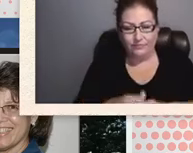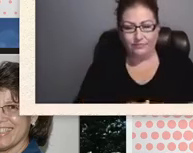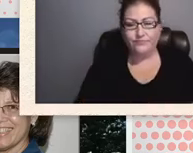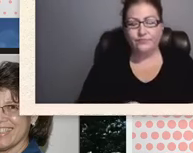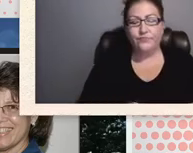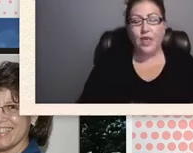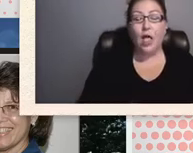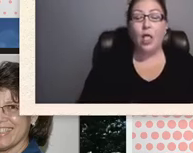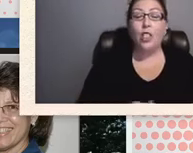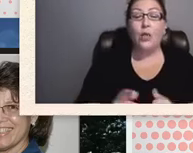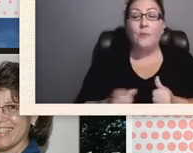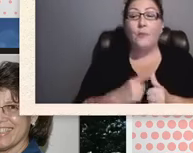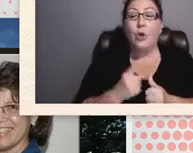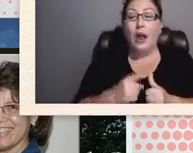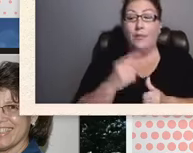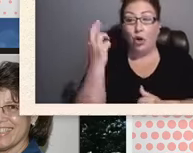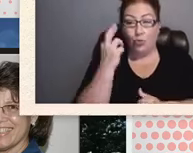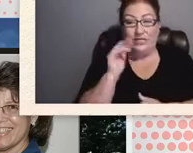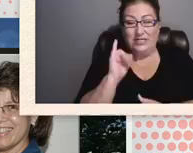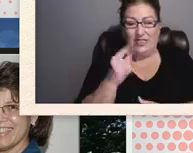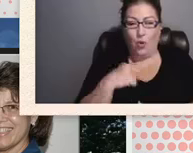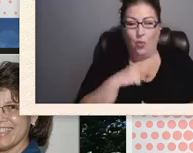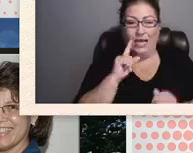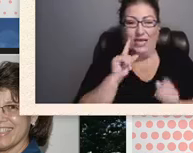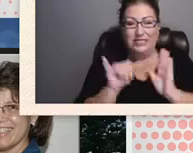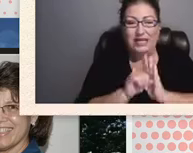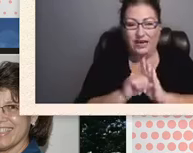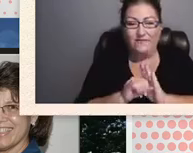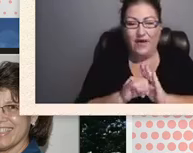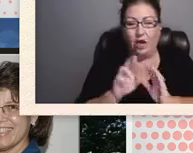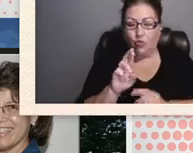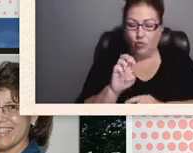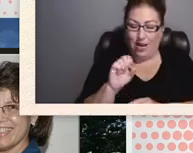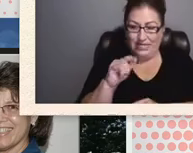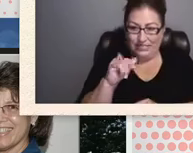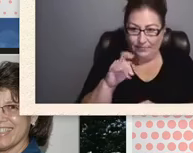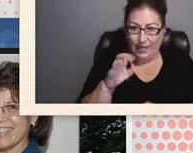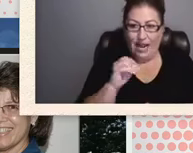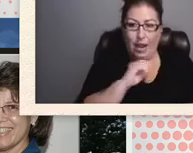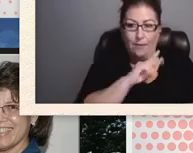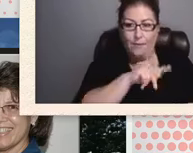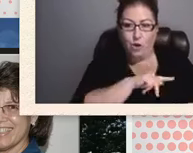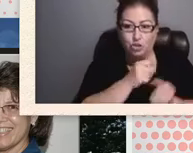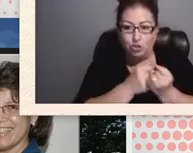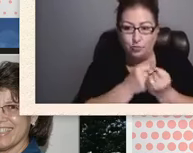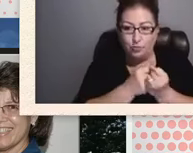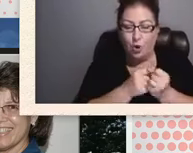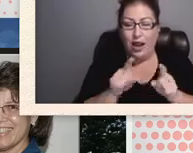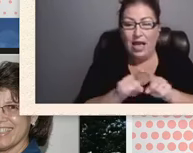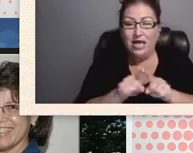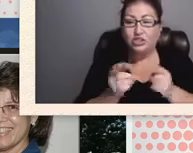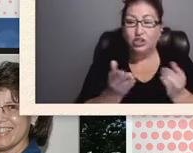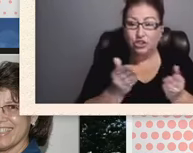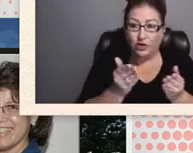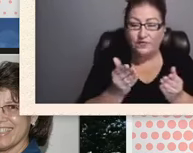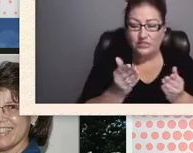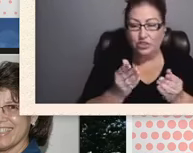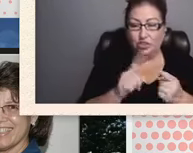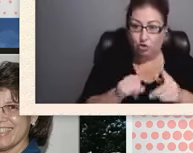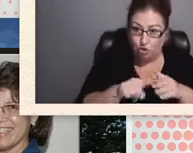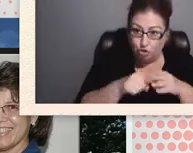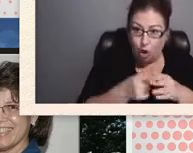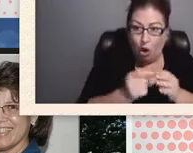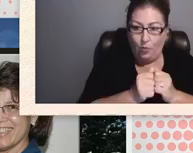primary reason that we identified respite and personal supports as the services to start with